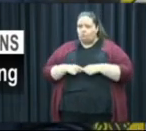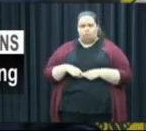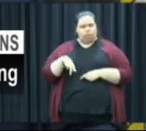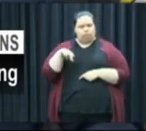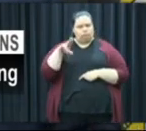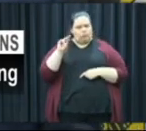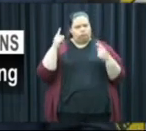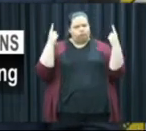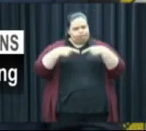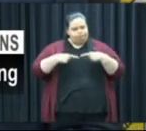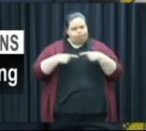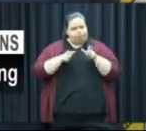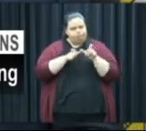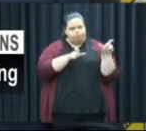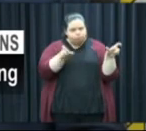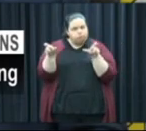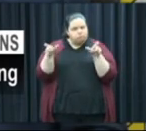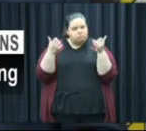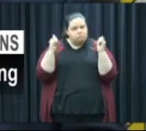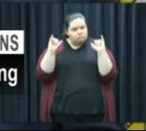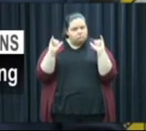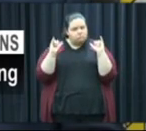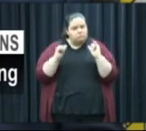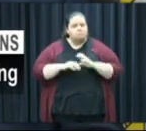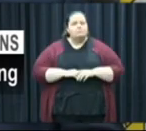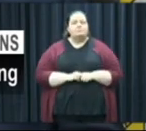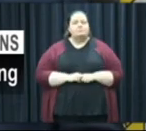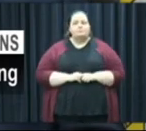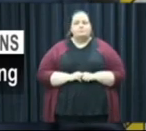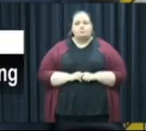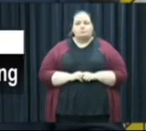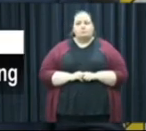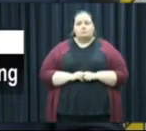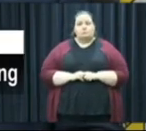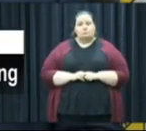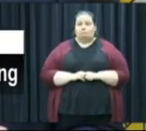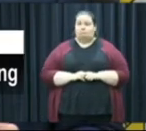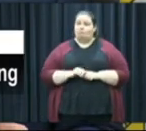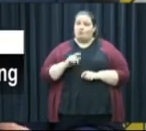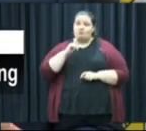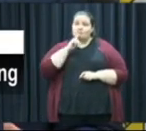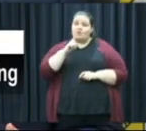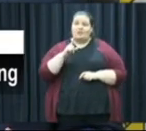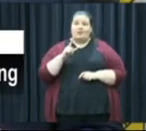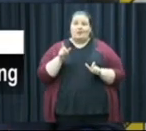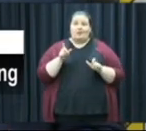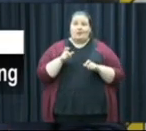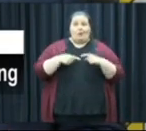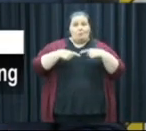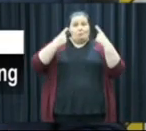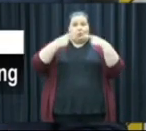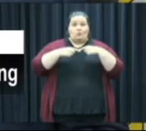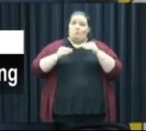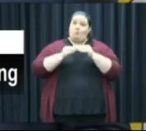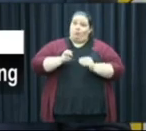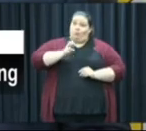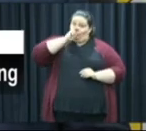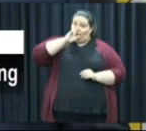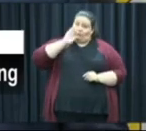Absolutely not. We will be strengthening border crossing if anything. You know,